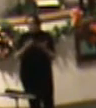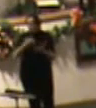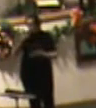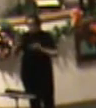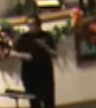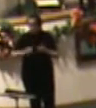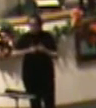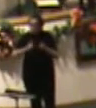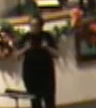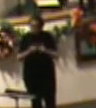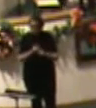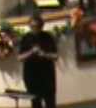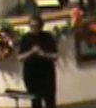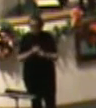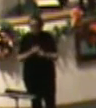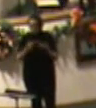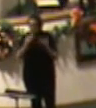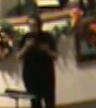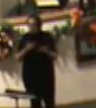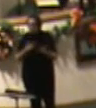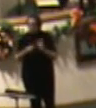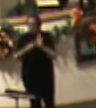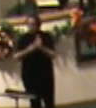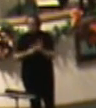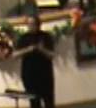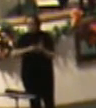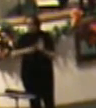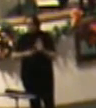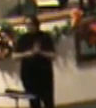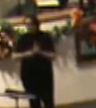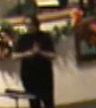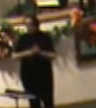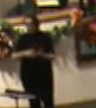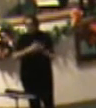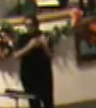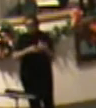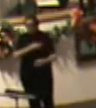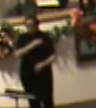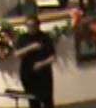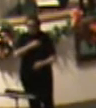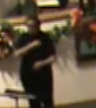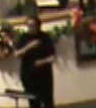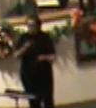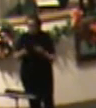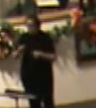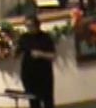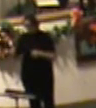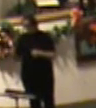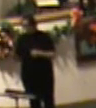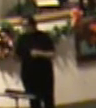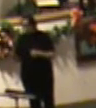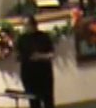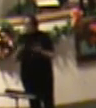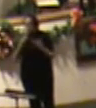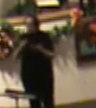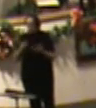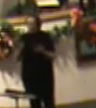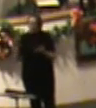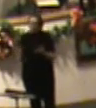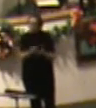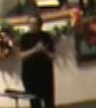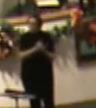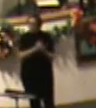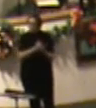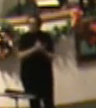their friends. We thank you for showing them what it means to have a heart for missions and to serve others. We thank you for giving them